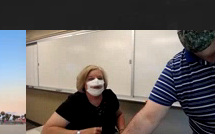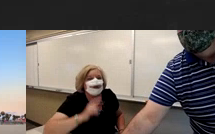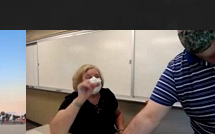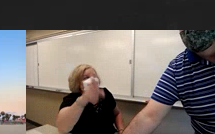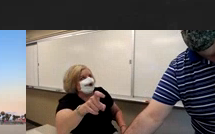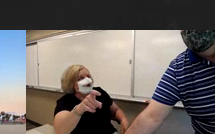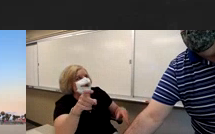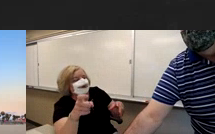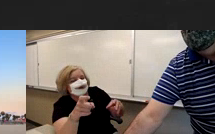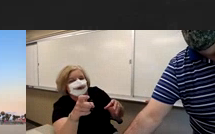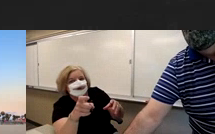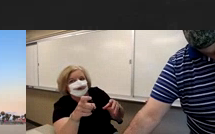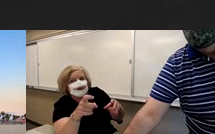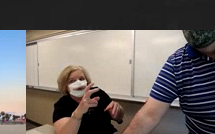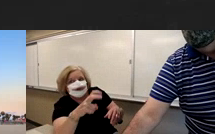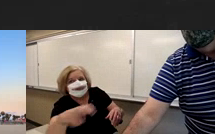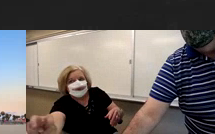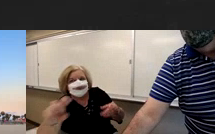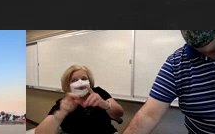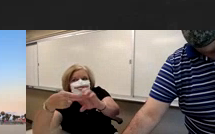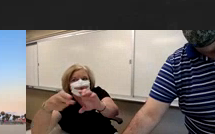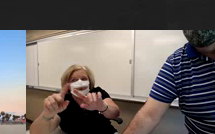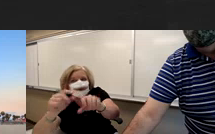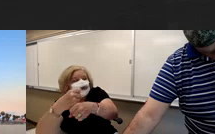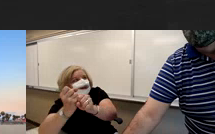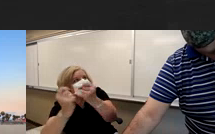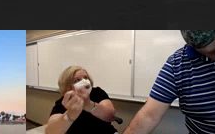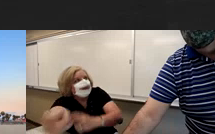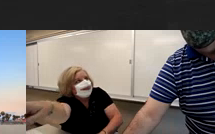should take you to where you see the join and create.